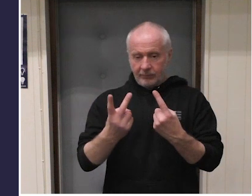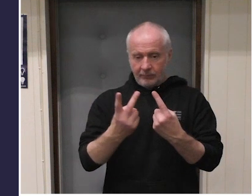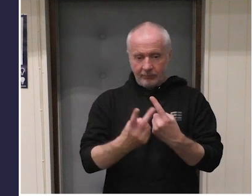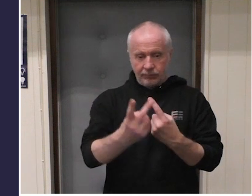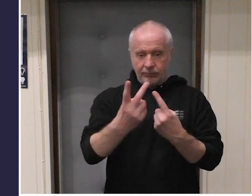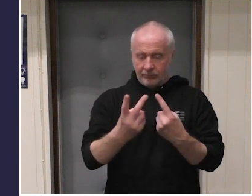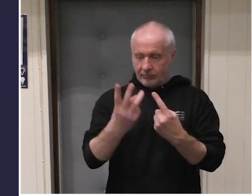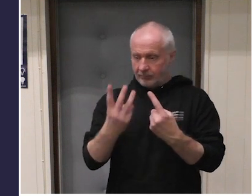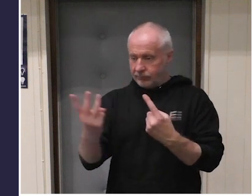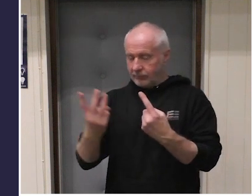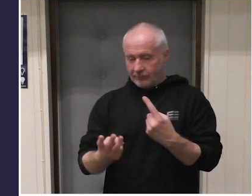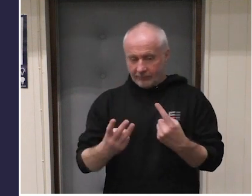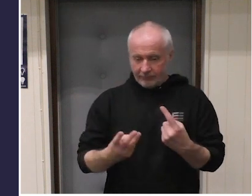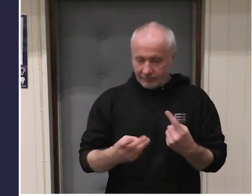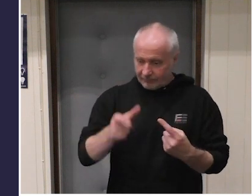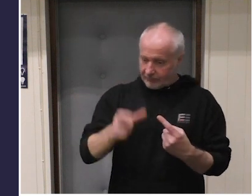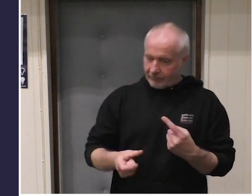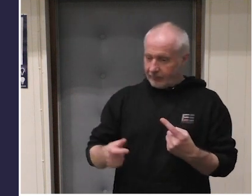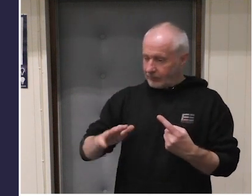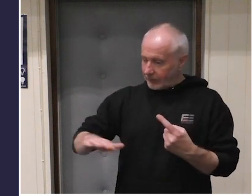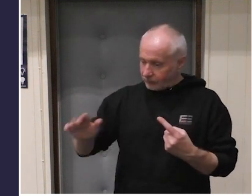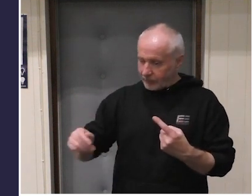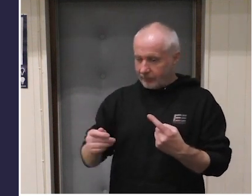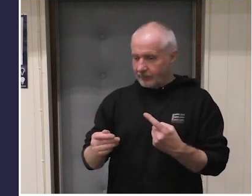happens in the evolutionary process? But